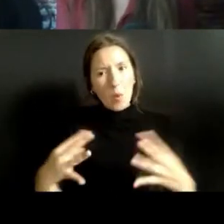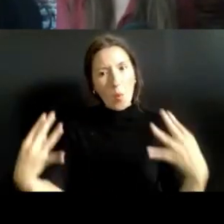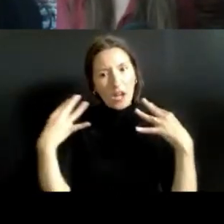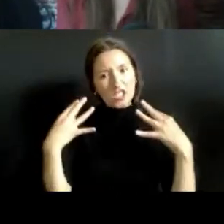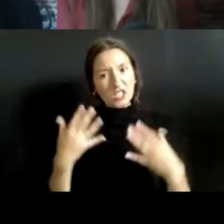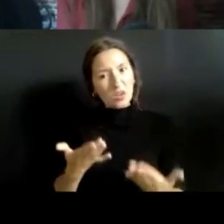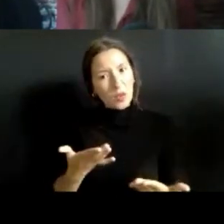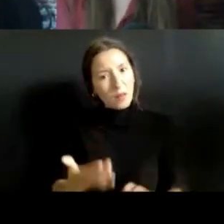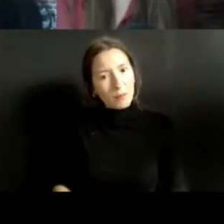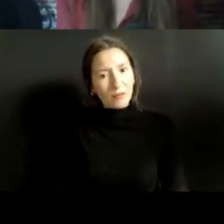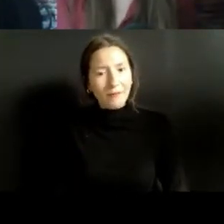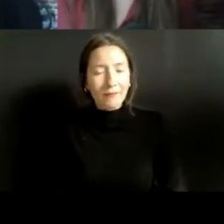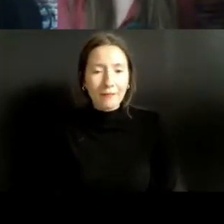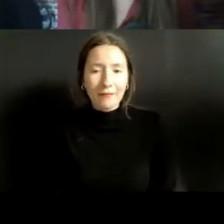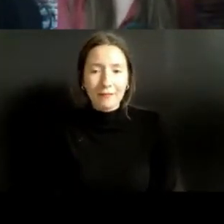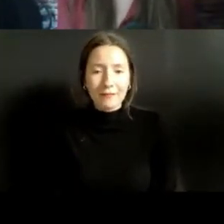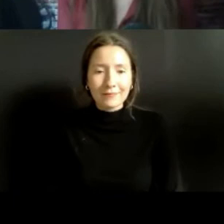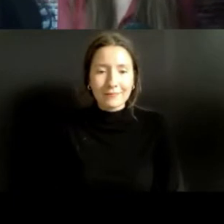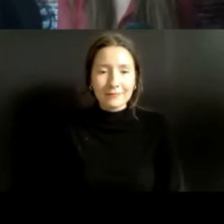much.